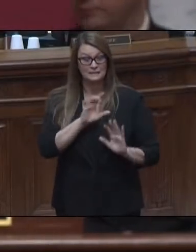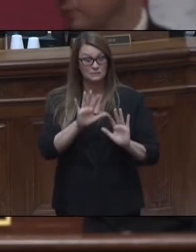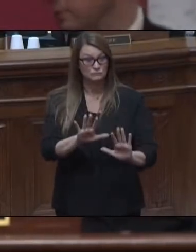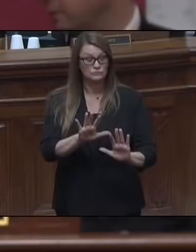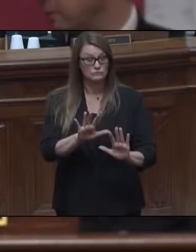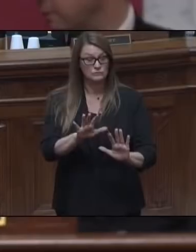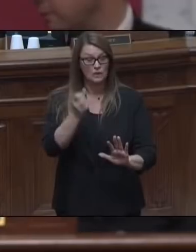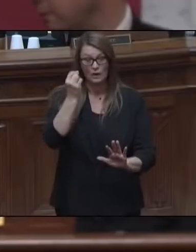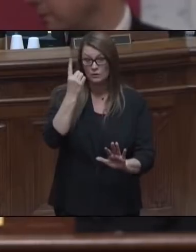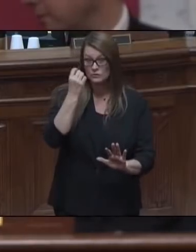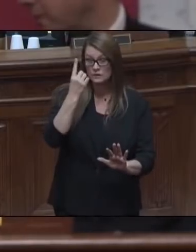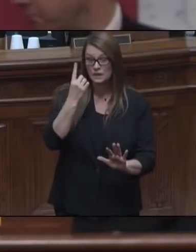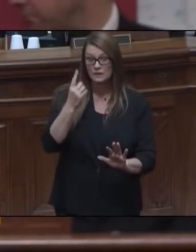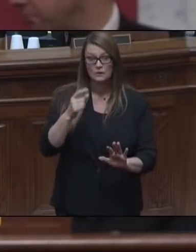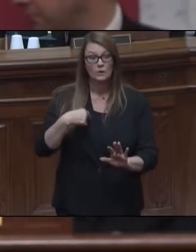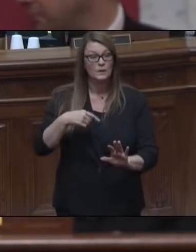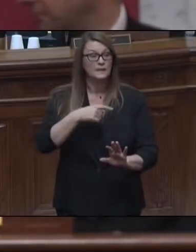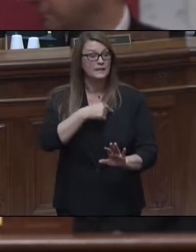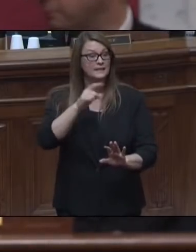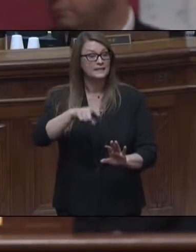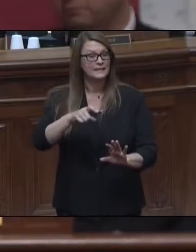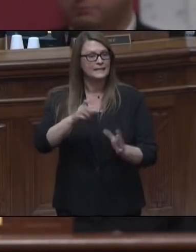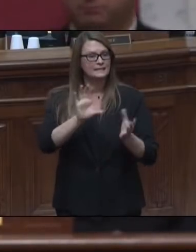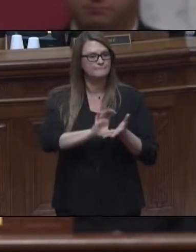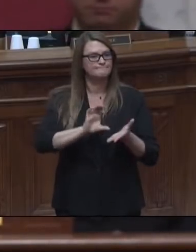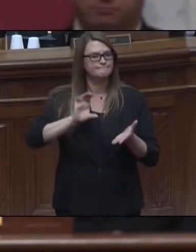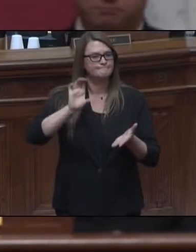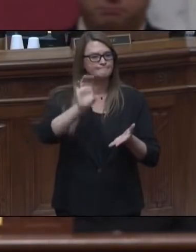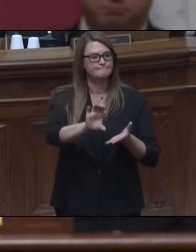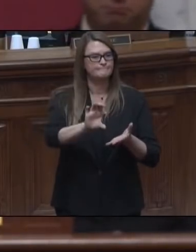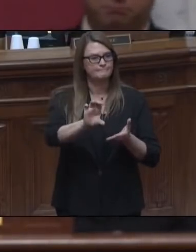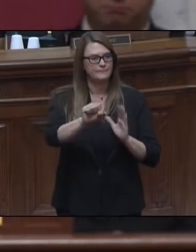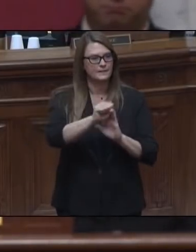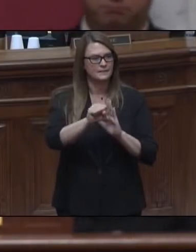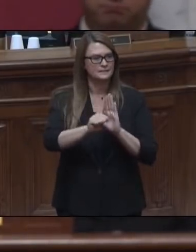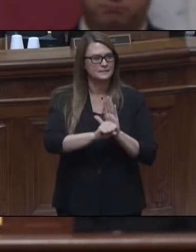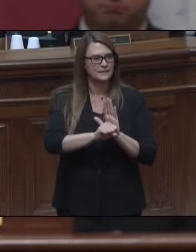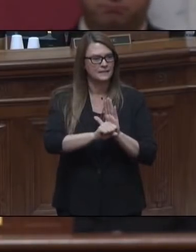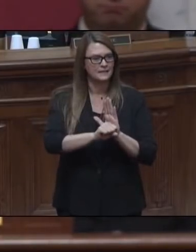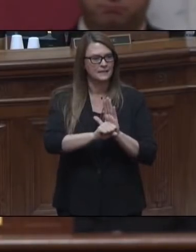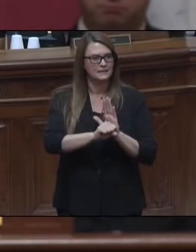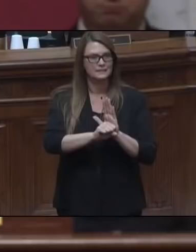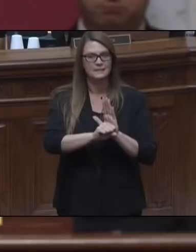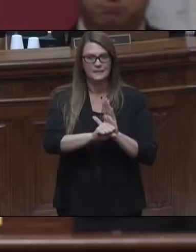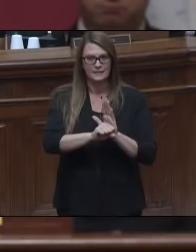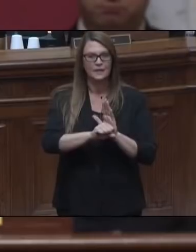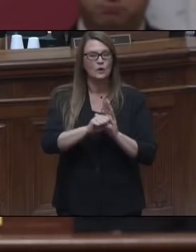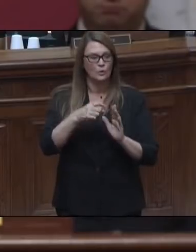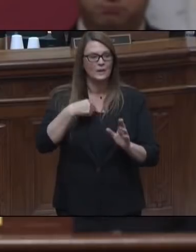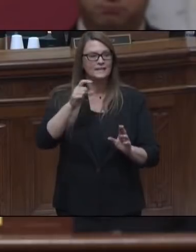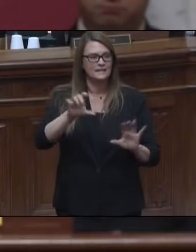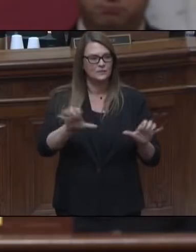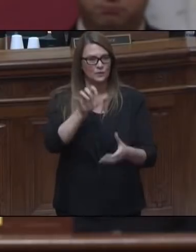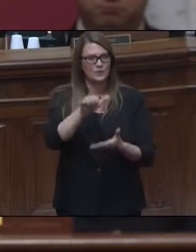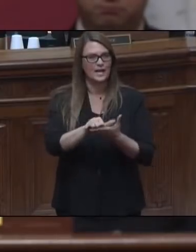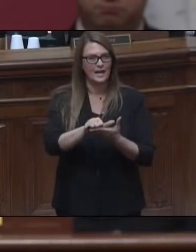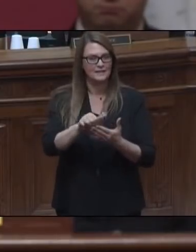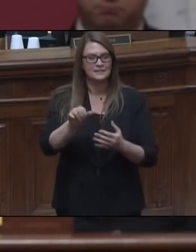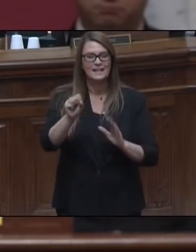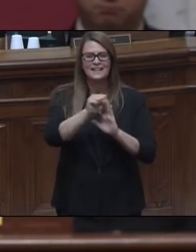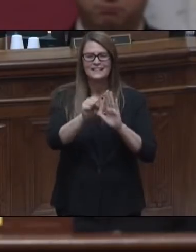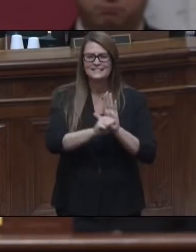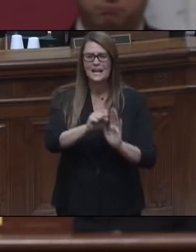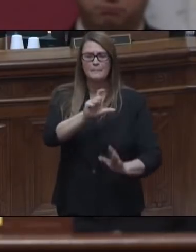this. We need to commit dollars to locality pay. That's all there is to it. Our